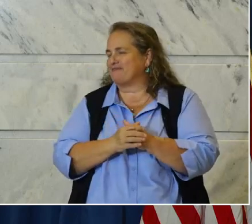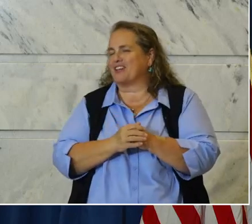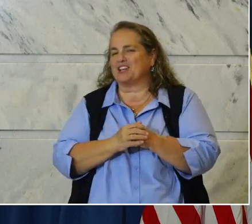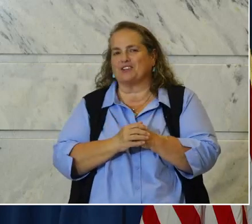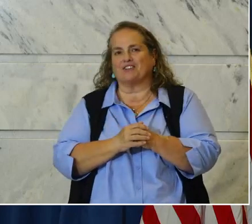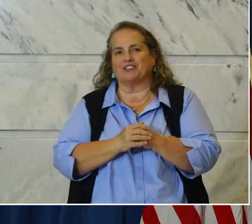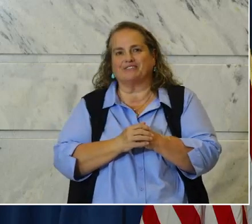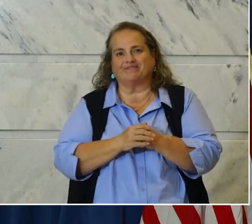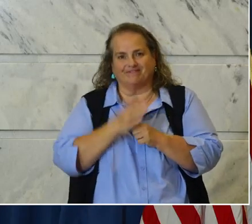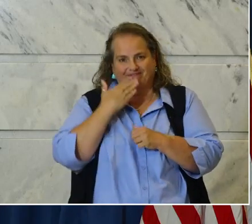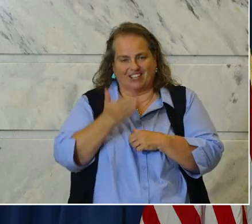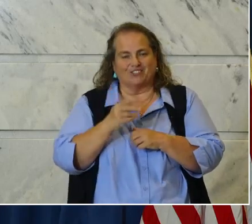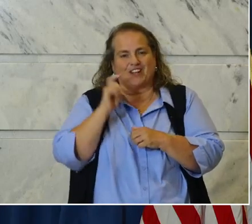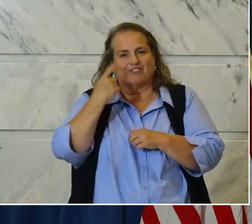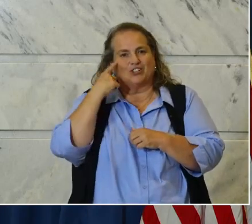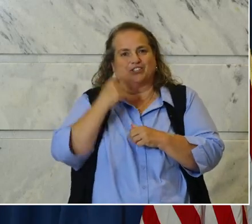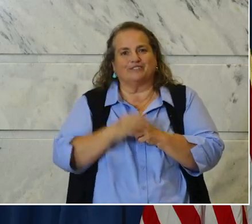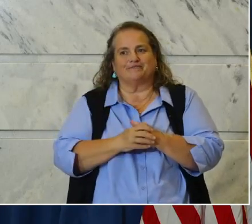Virginia.